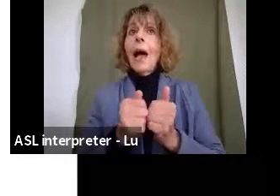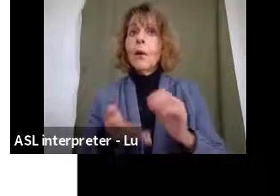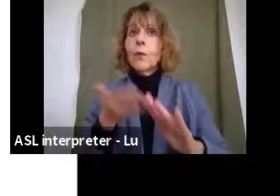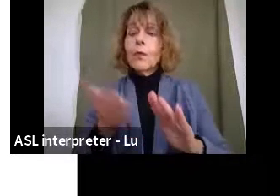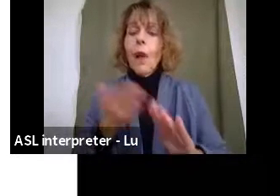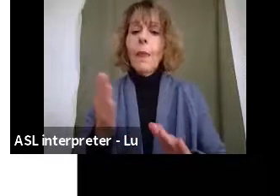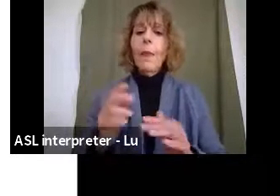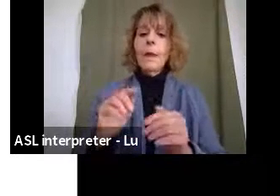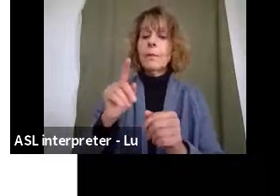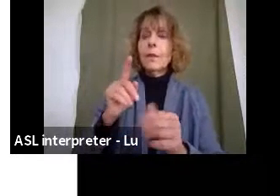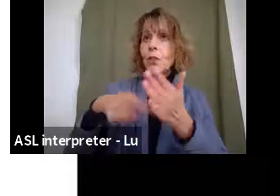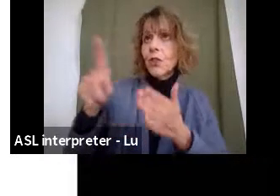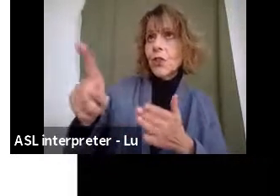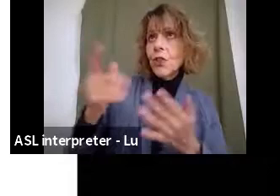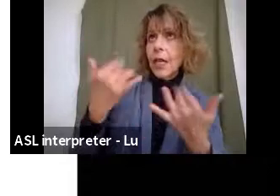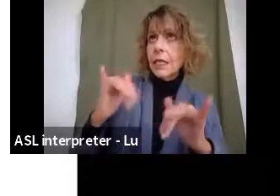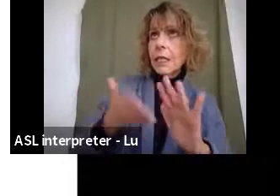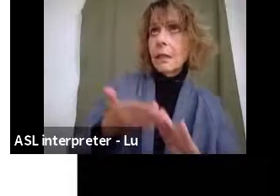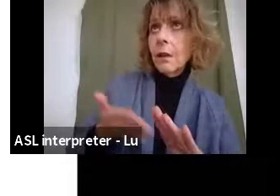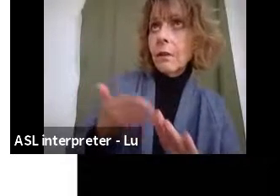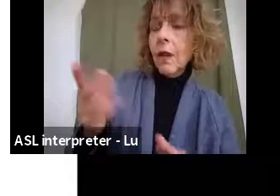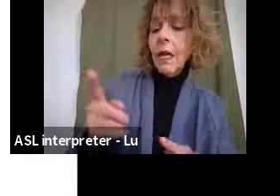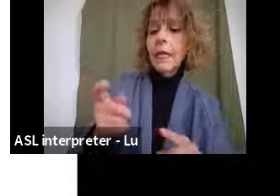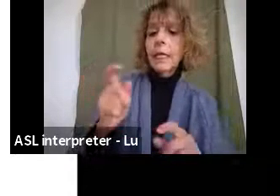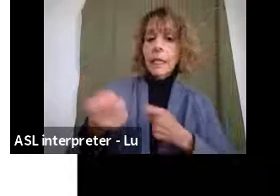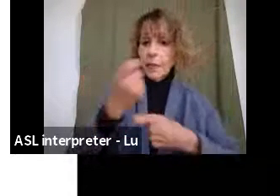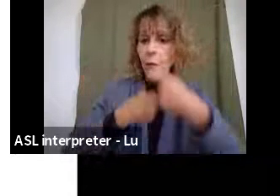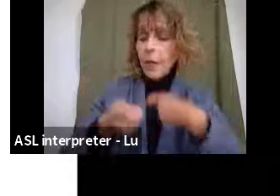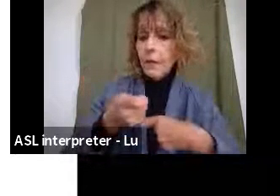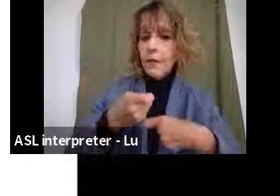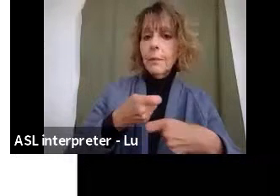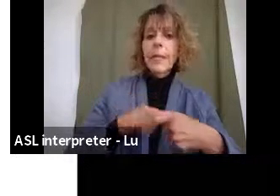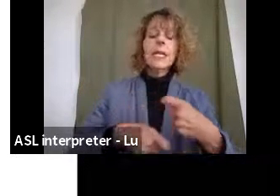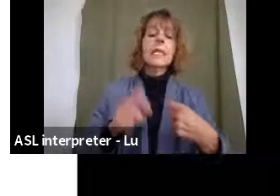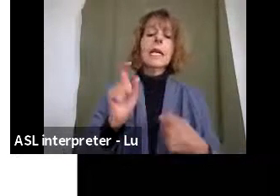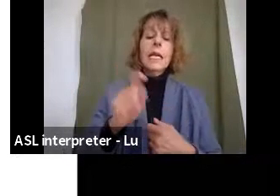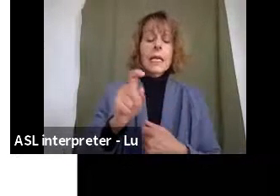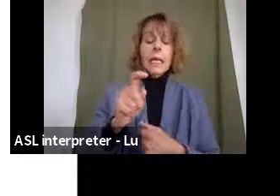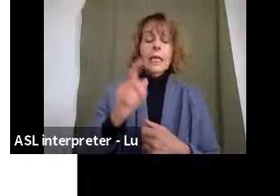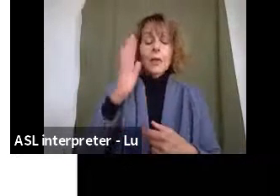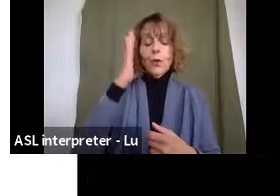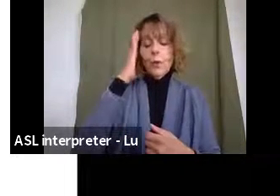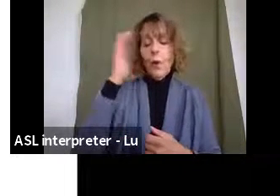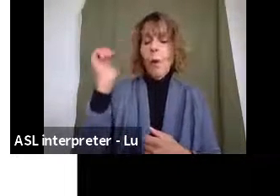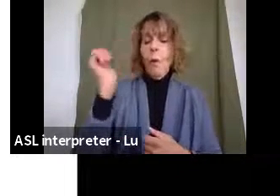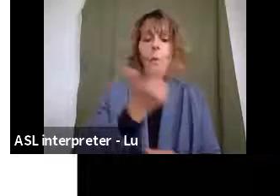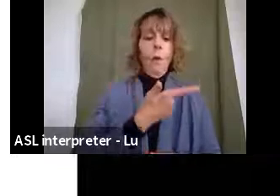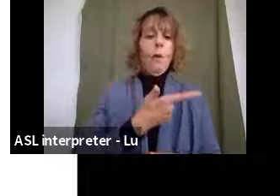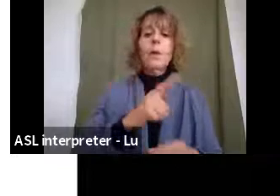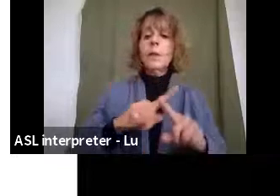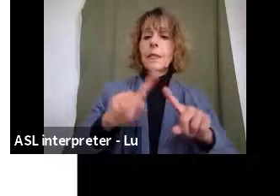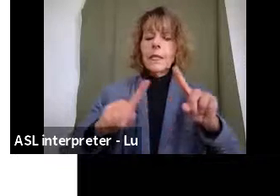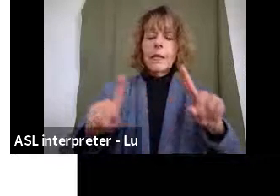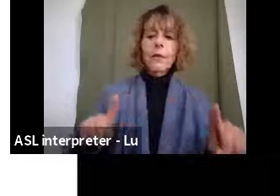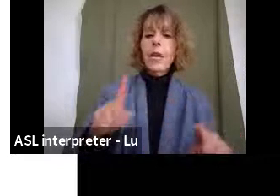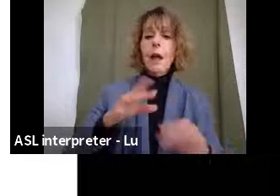what we find often happens is that, and this isn't just hospitals or healthcare providers, it's sort of lots of organizations and businesses will buy